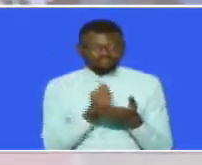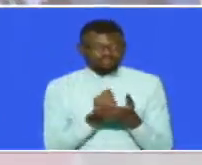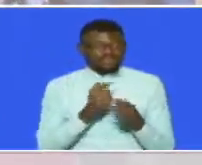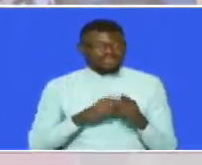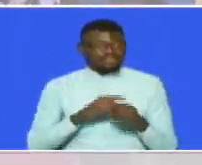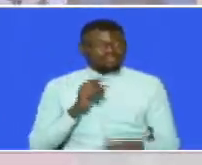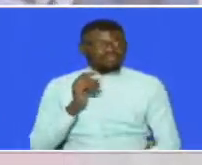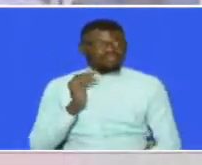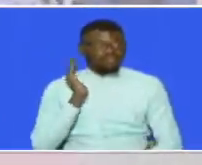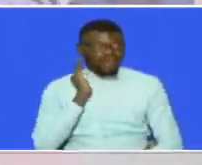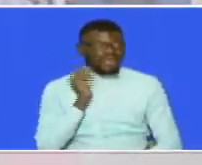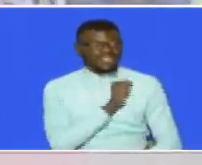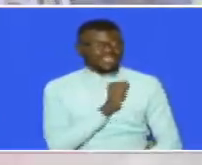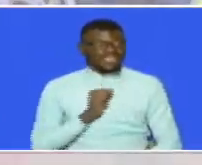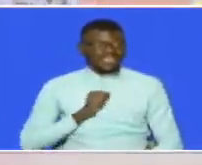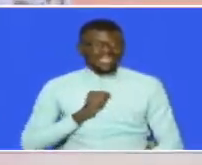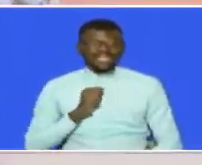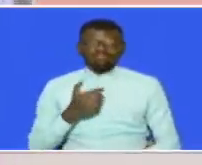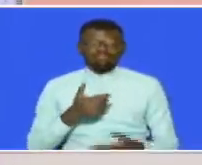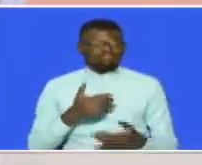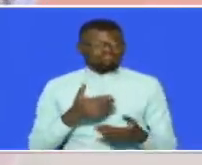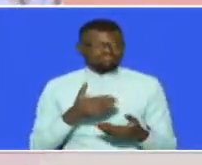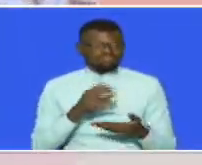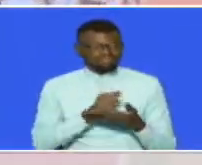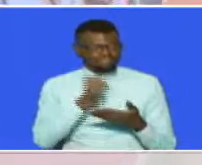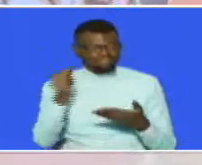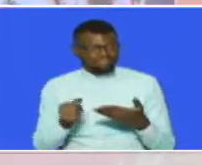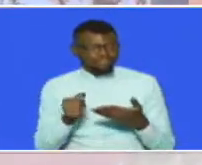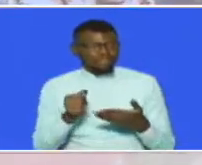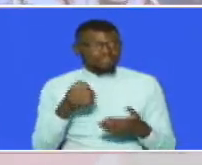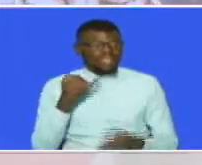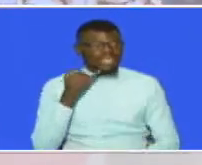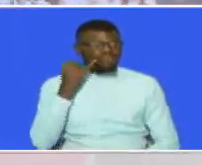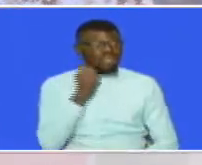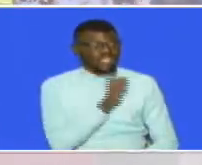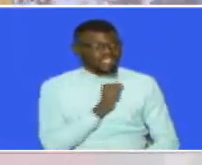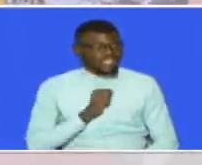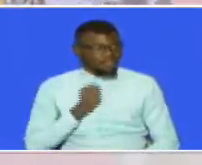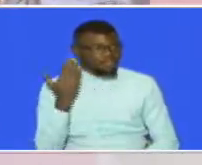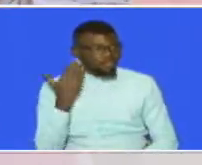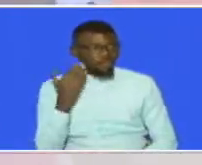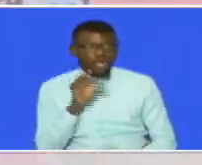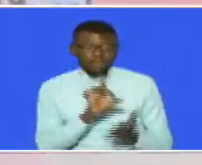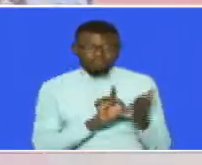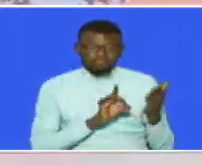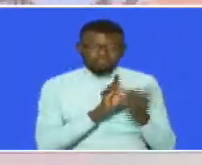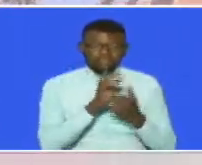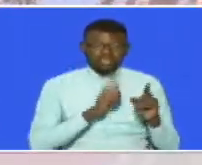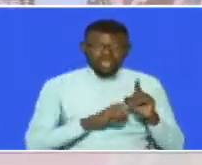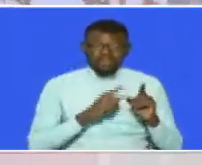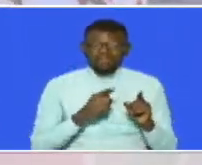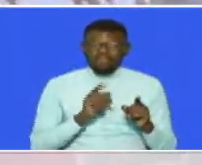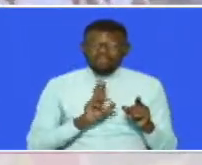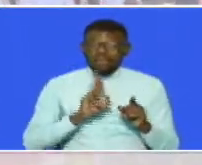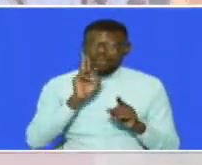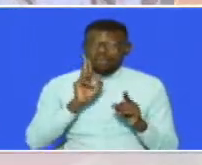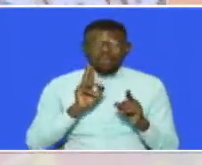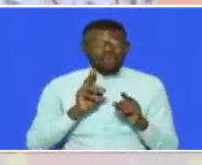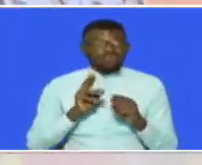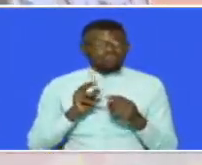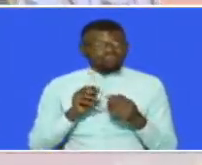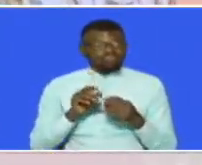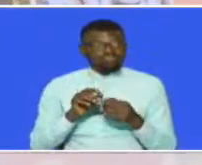who was also a casualty of disloyalty. Nakuru Senator Susan Kihika was the first to be kicked out when Uhuru launched the purge targeting